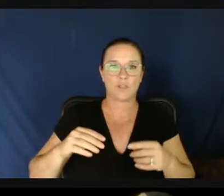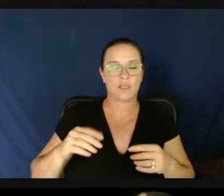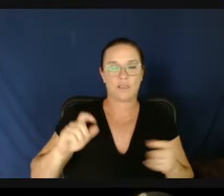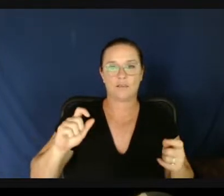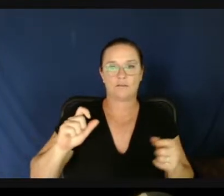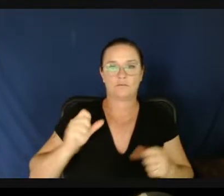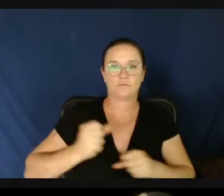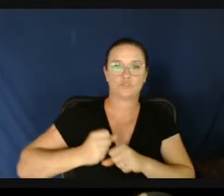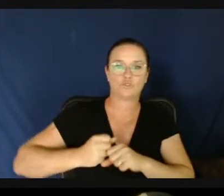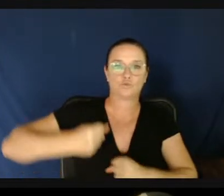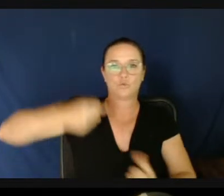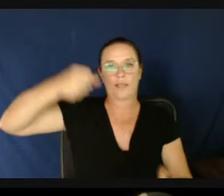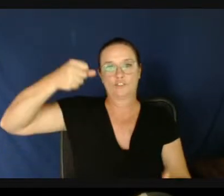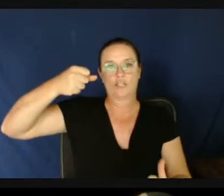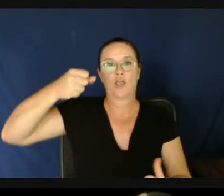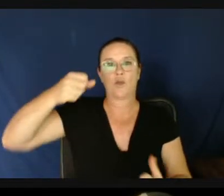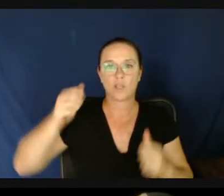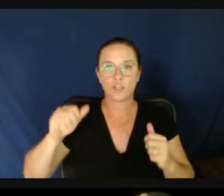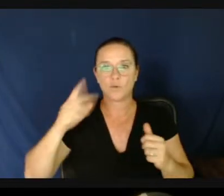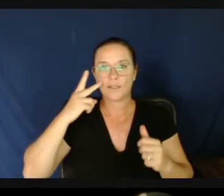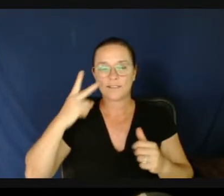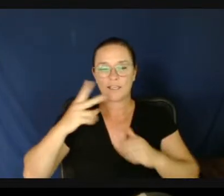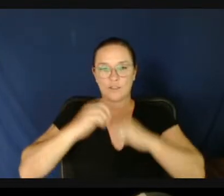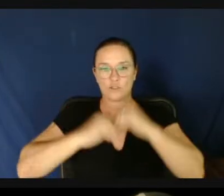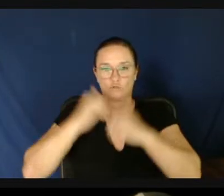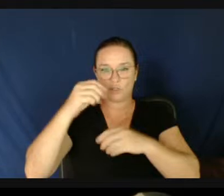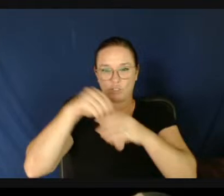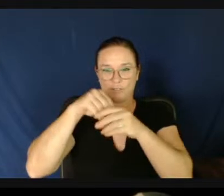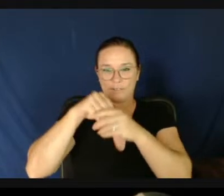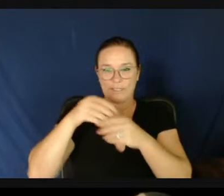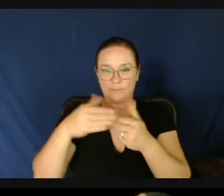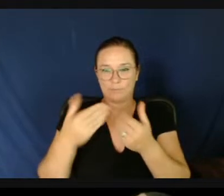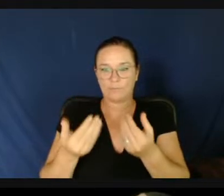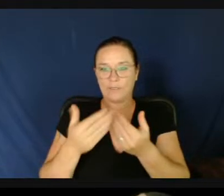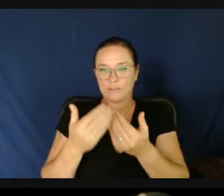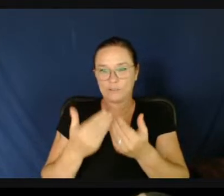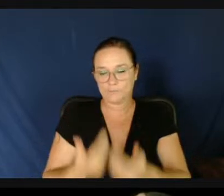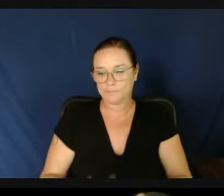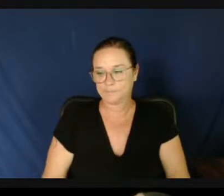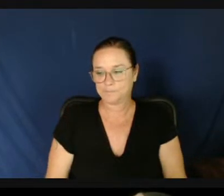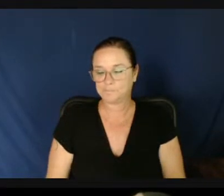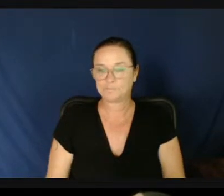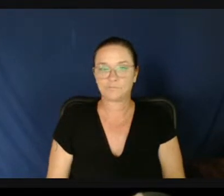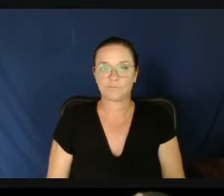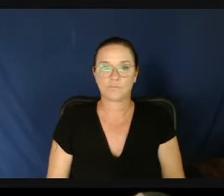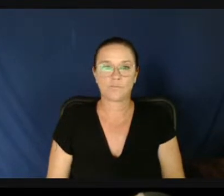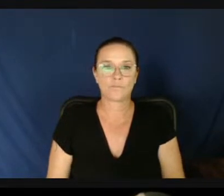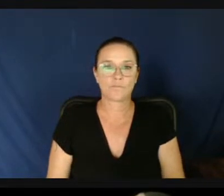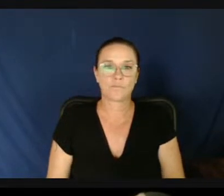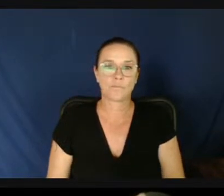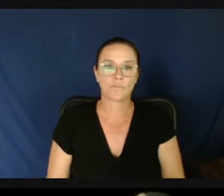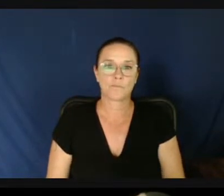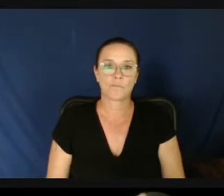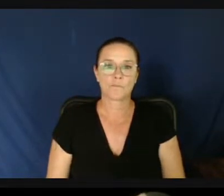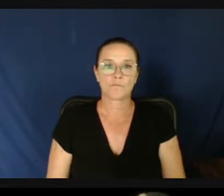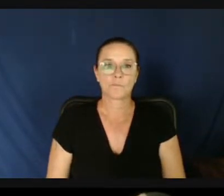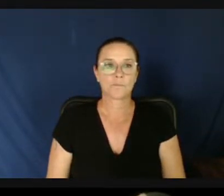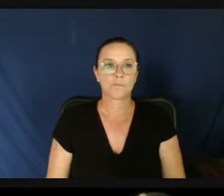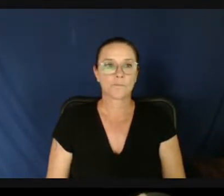But it lets you see the structure inside of it a little more easily. And here